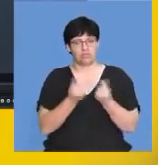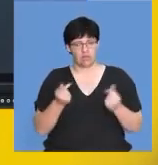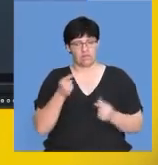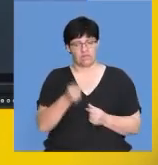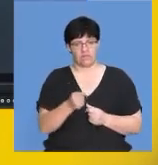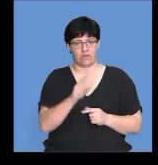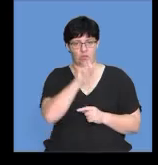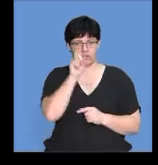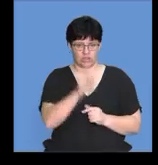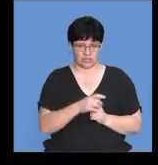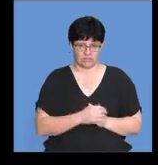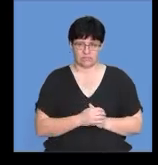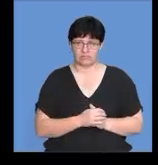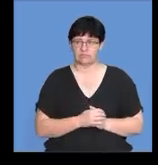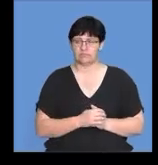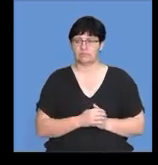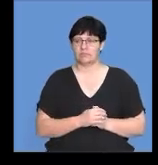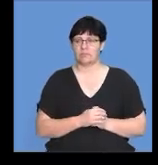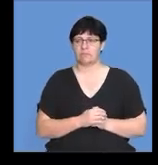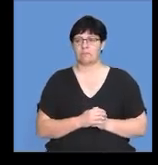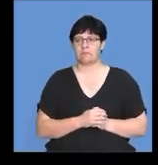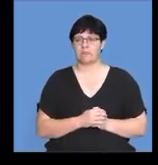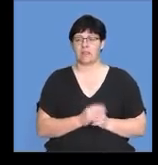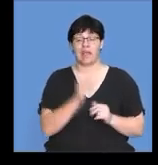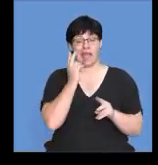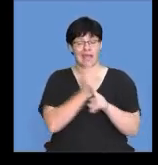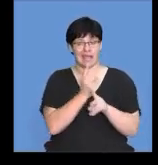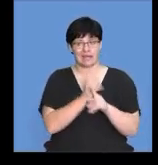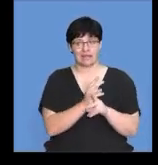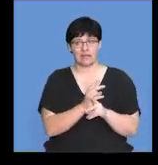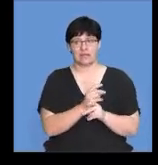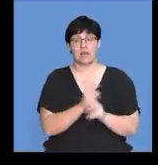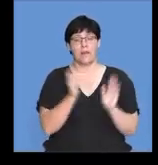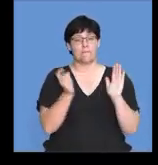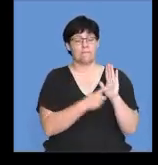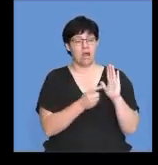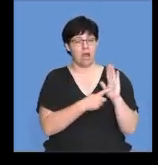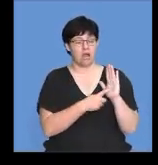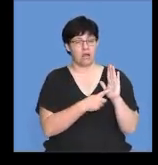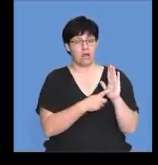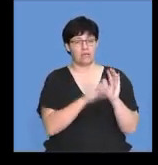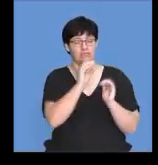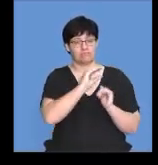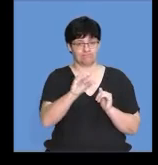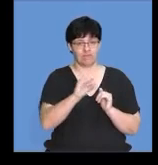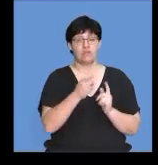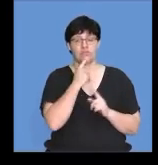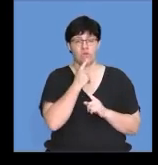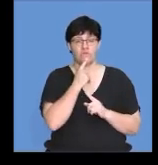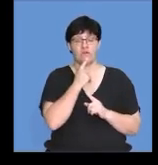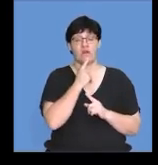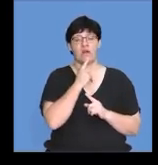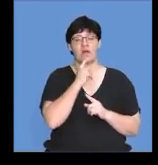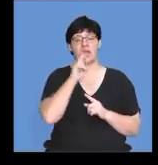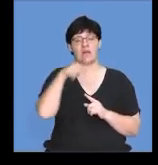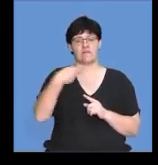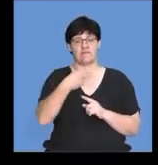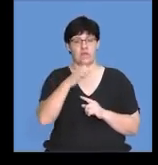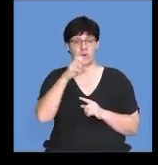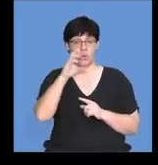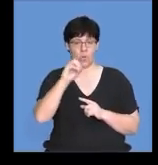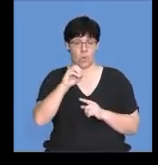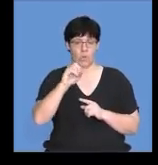solving this question. So again, there are marks that are allocated for determining the phenotype. So as you see,